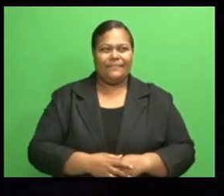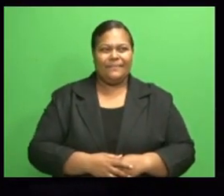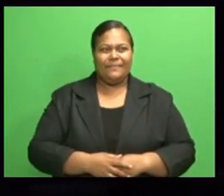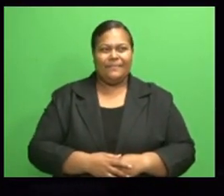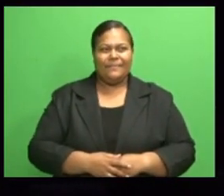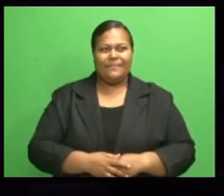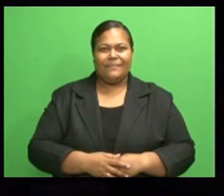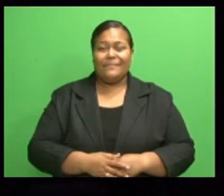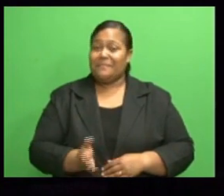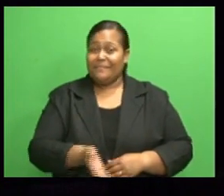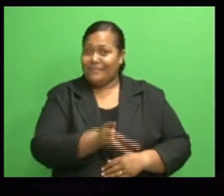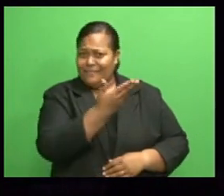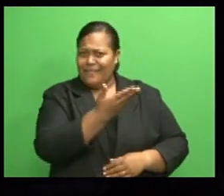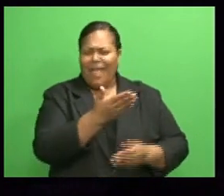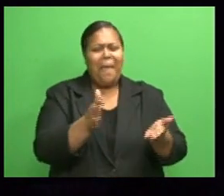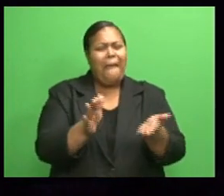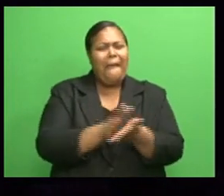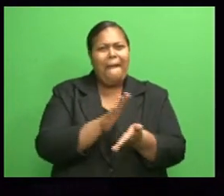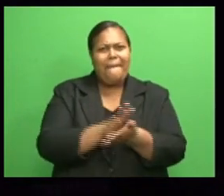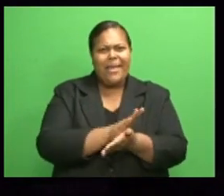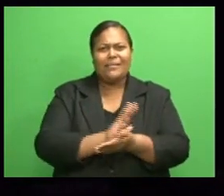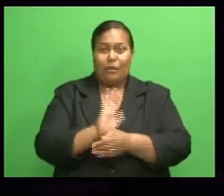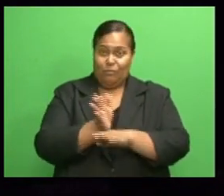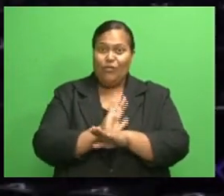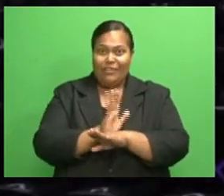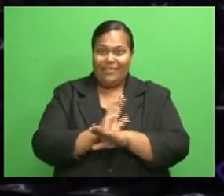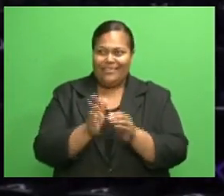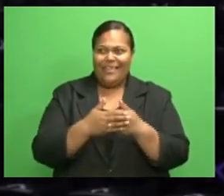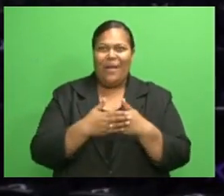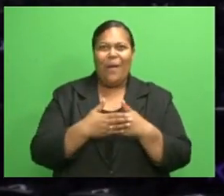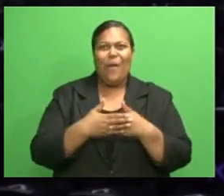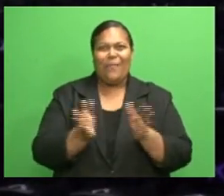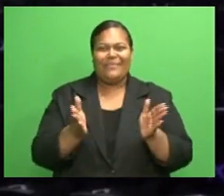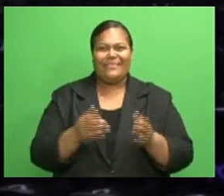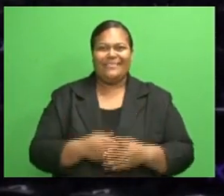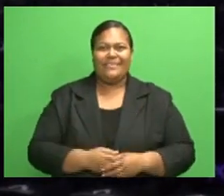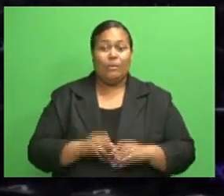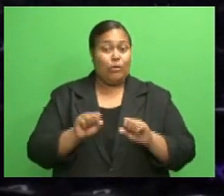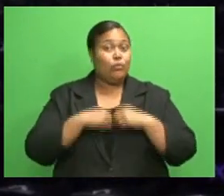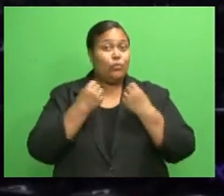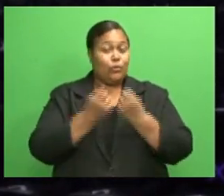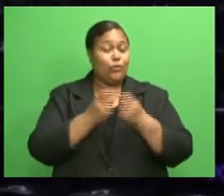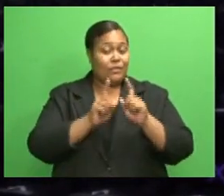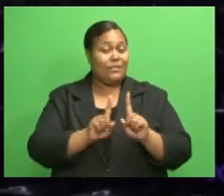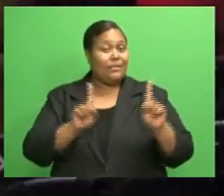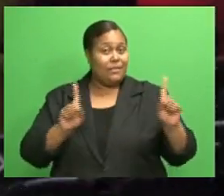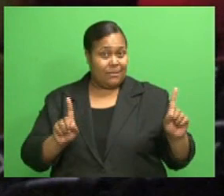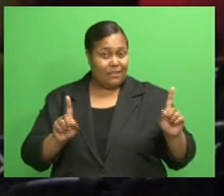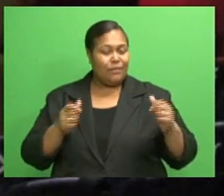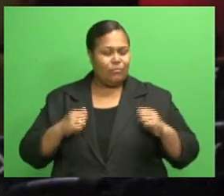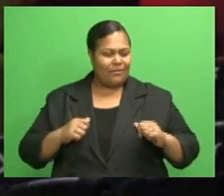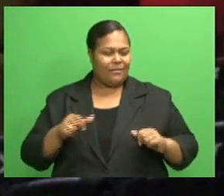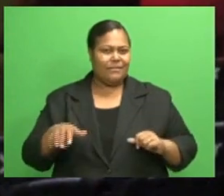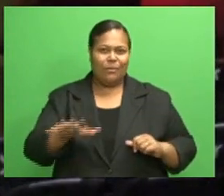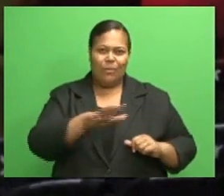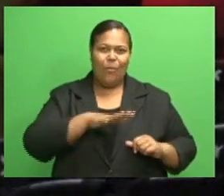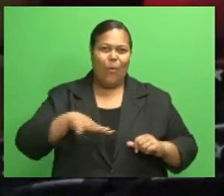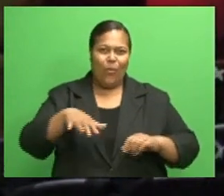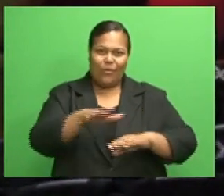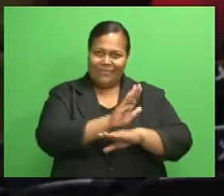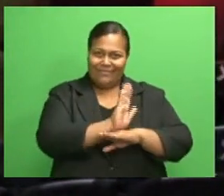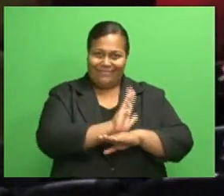I am so happy that movies are back again. Social distancing was practiced inside all cinemas with